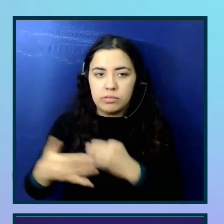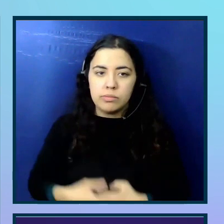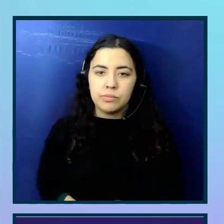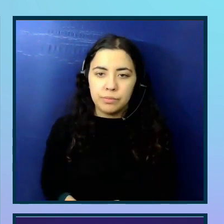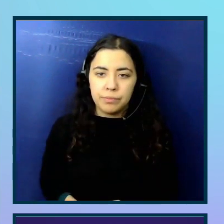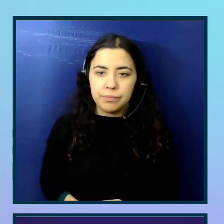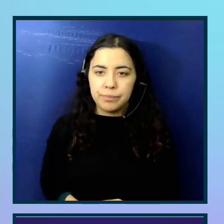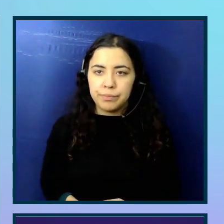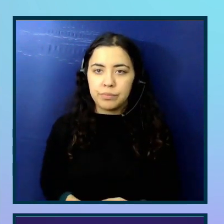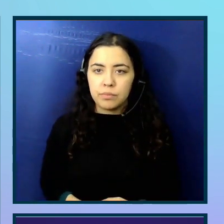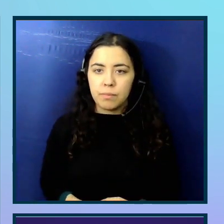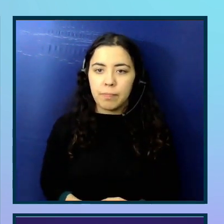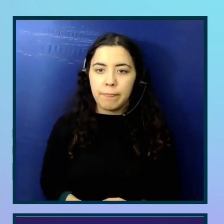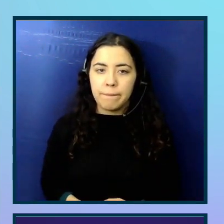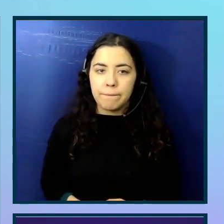Awesome.